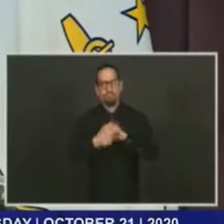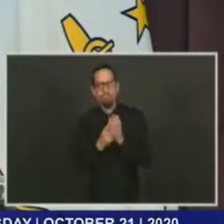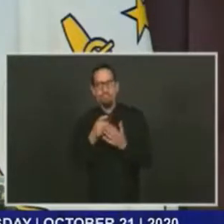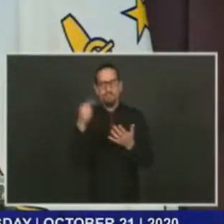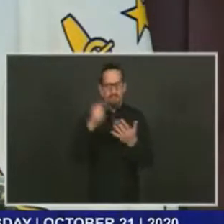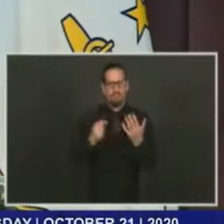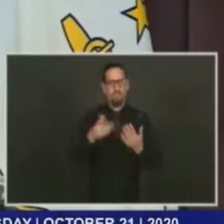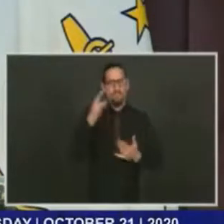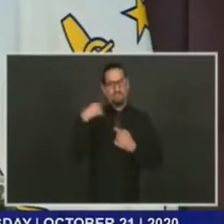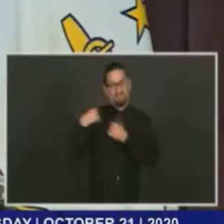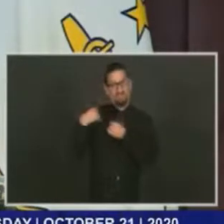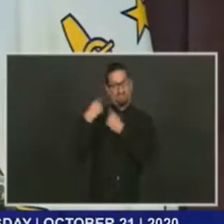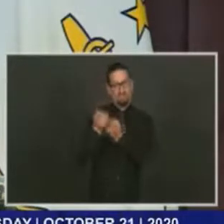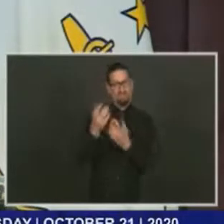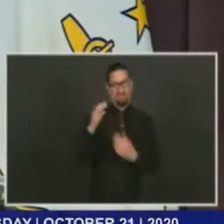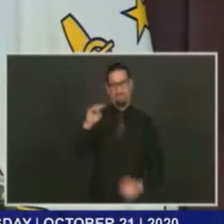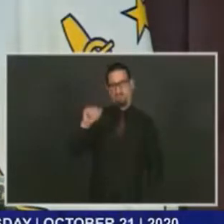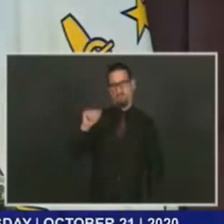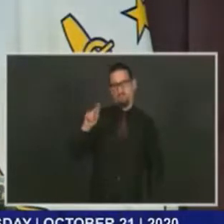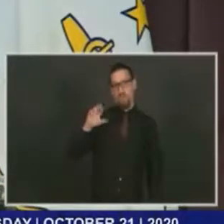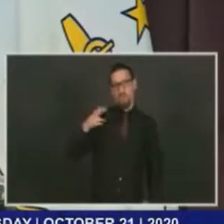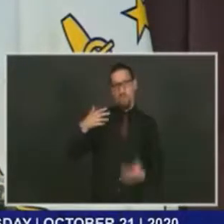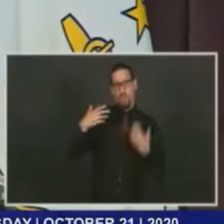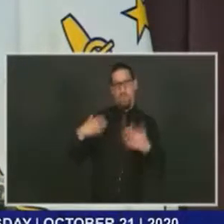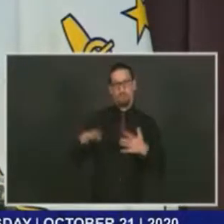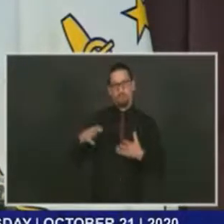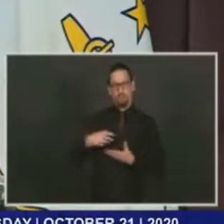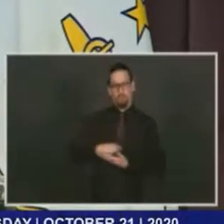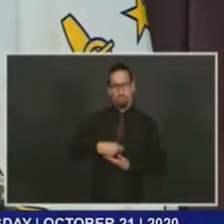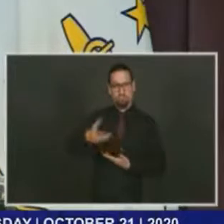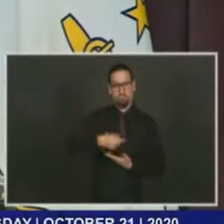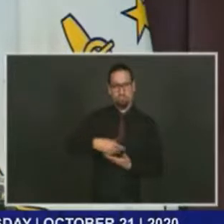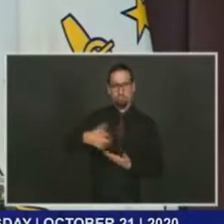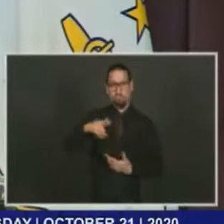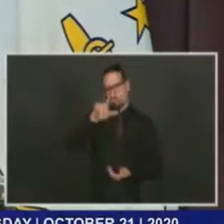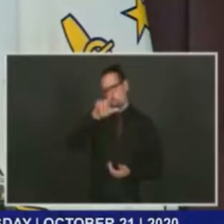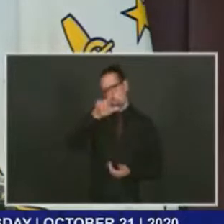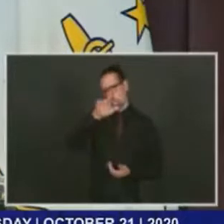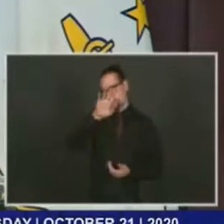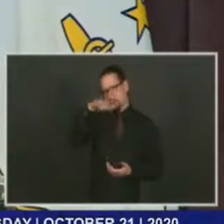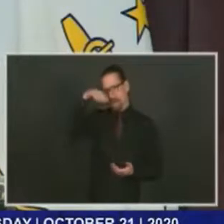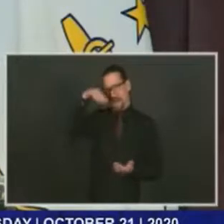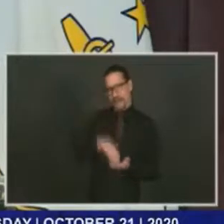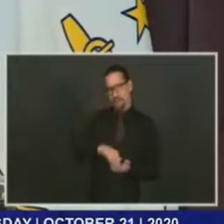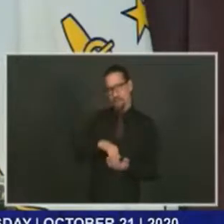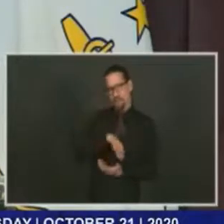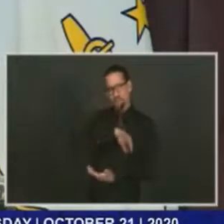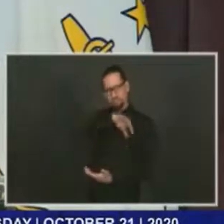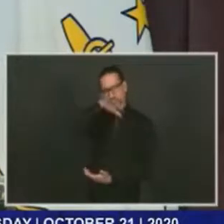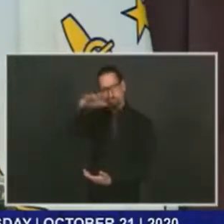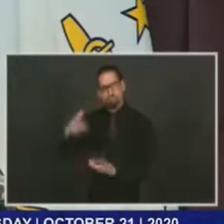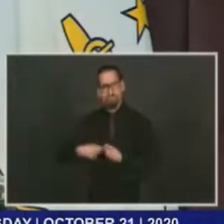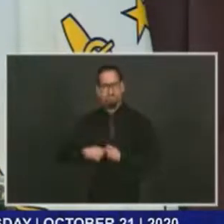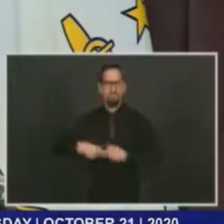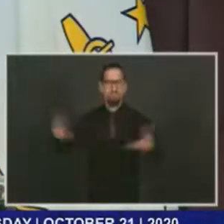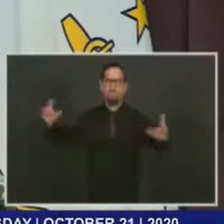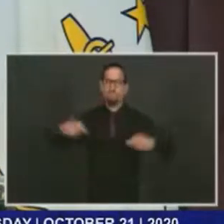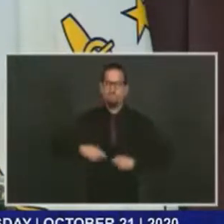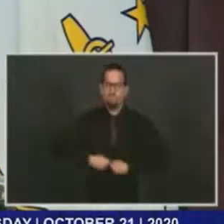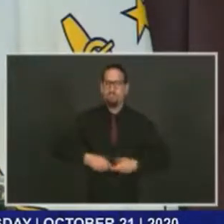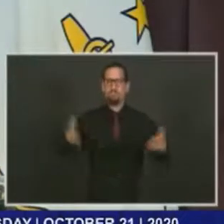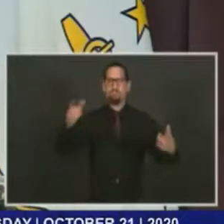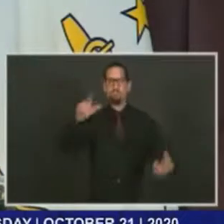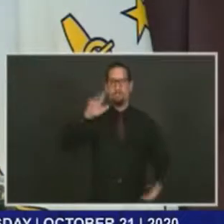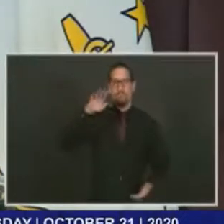26,000 kits of basic necessities to our hardest hit communities. We are running out of